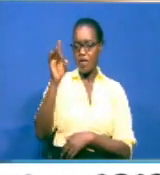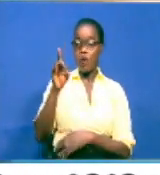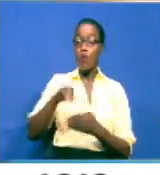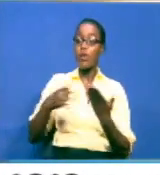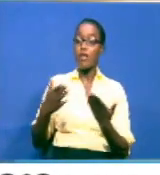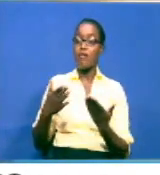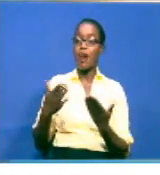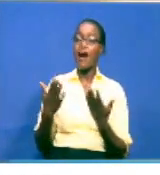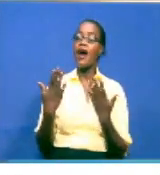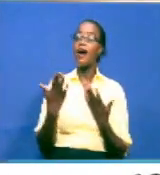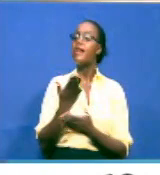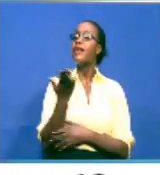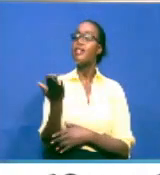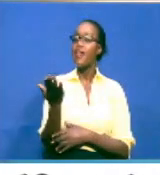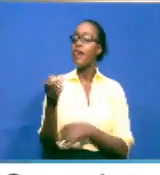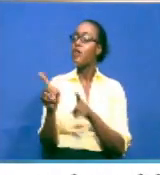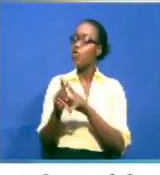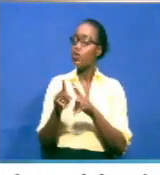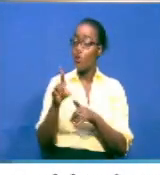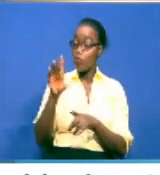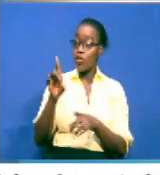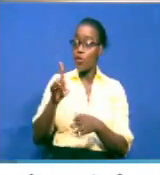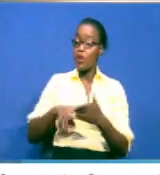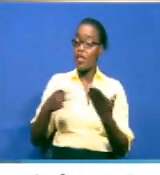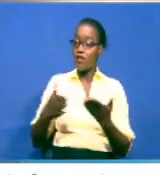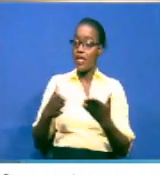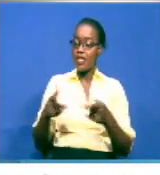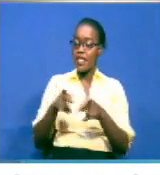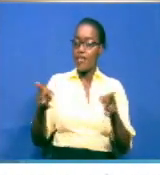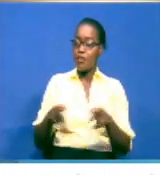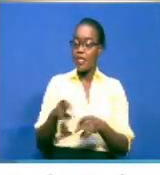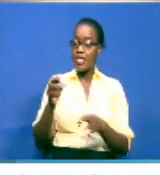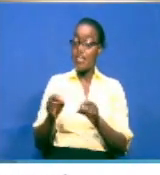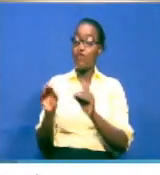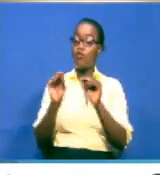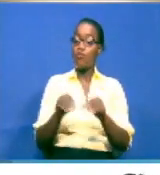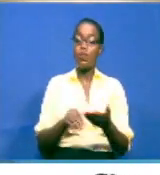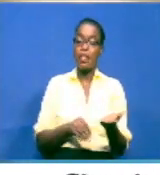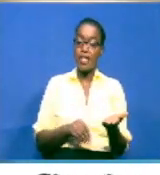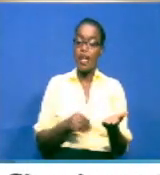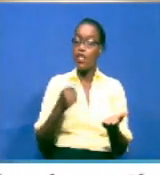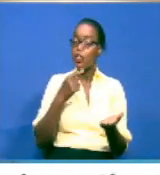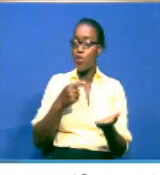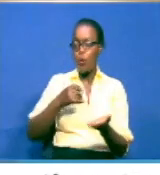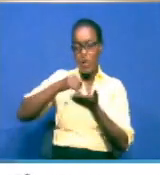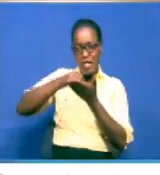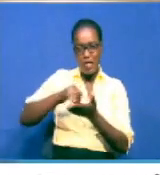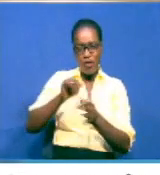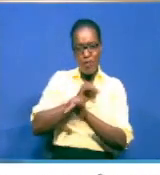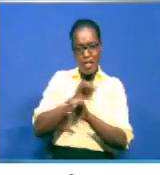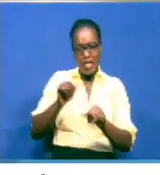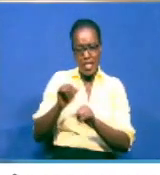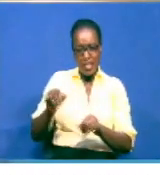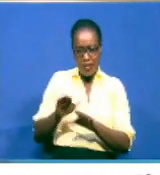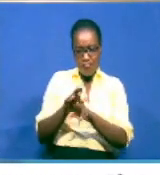hands, and will also pick what is in the surface if you place it in the surface. So we emphasize on cleaning of surfaces,